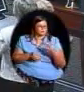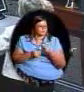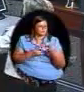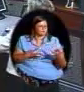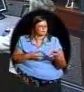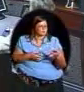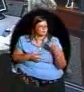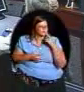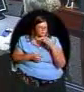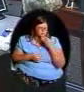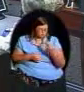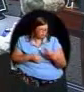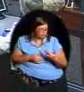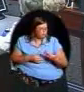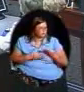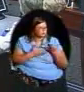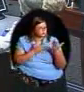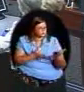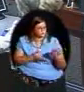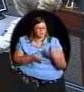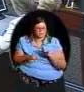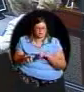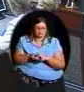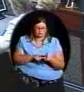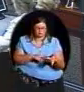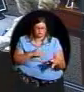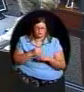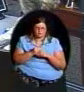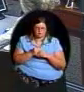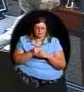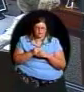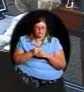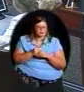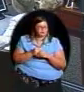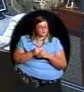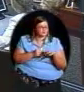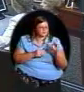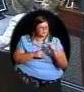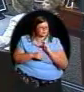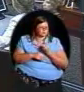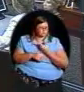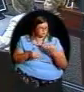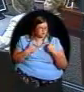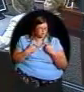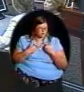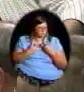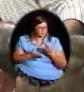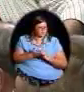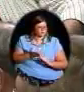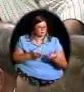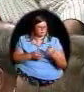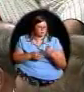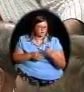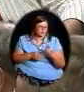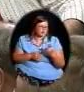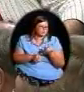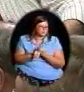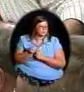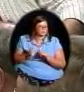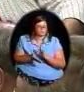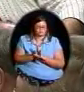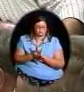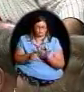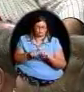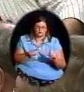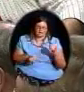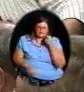That's a good suggestion. And I will add, in addition to what Dr. All said, yes, we will have someone at each school, but